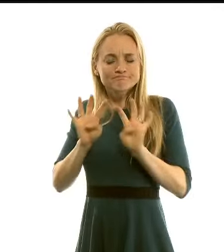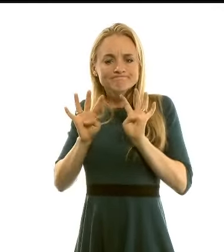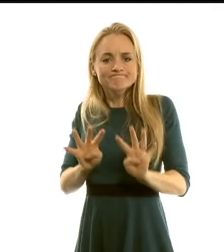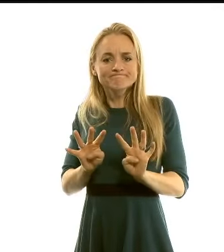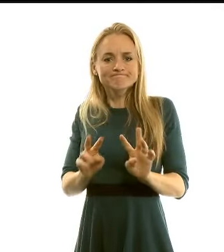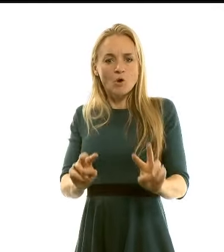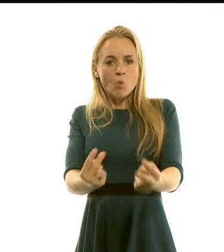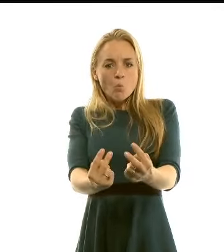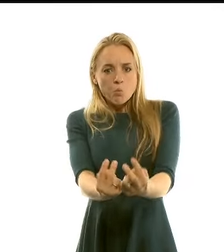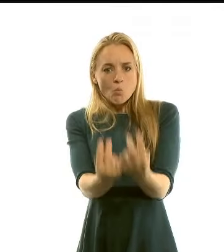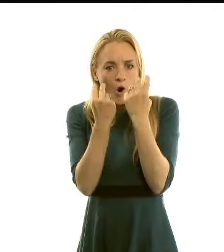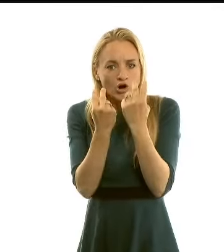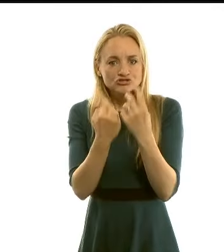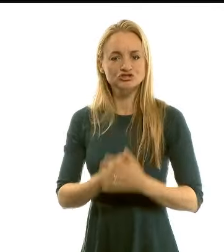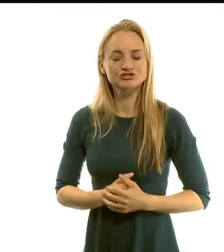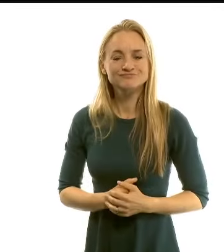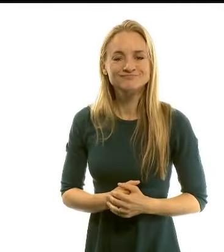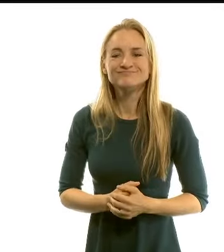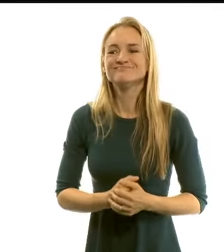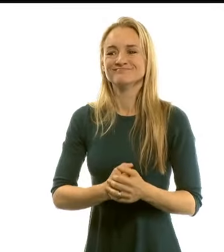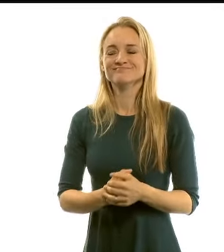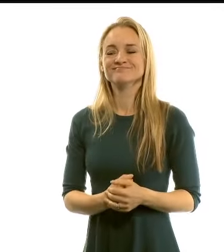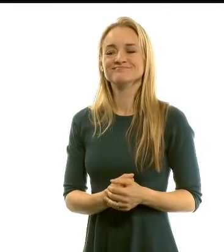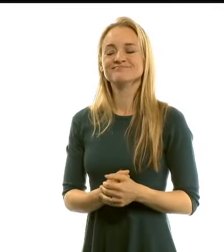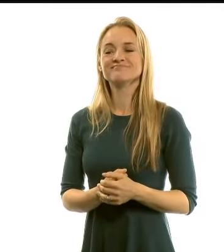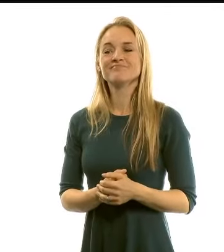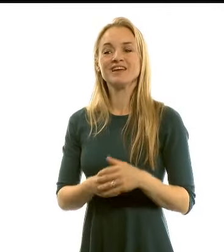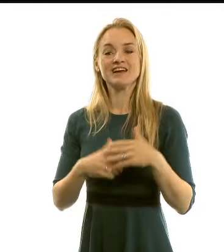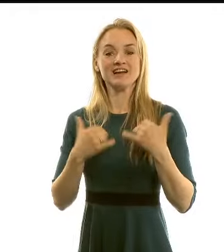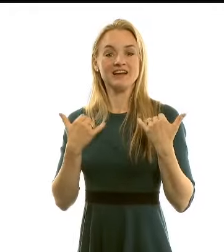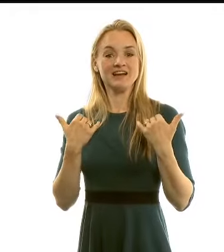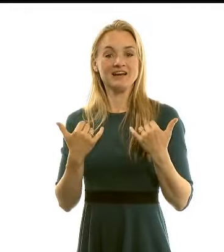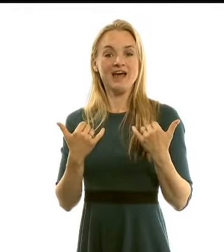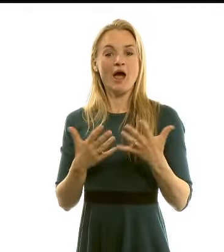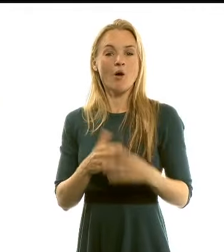News. LEGO art puts the pedal to the metal.